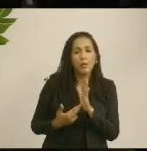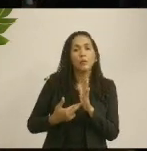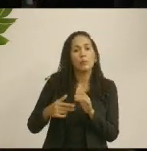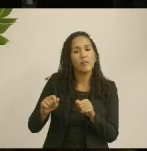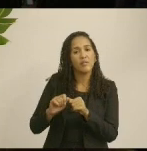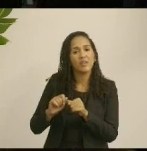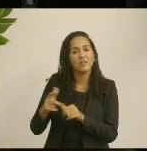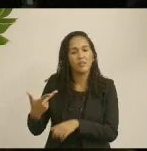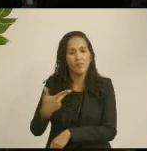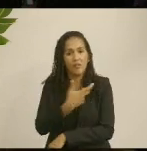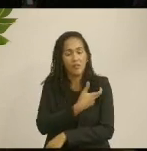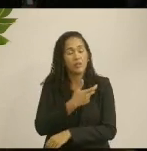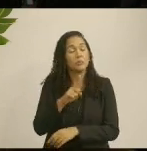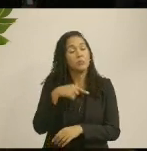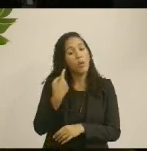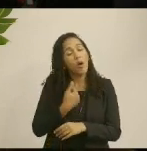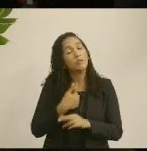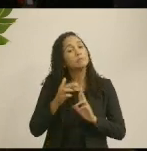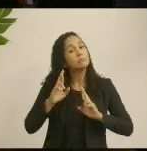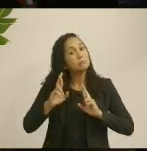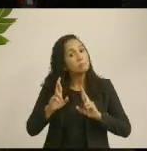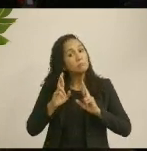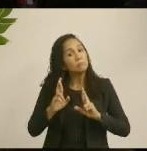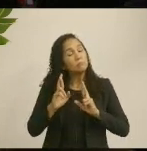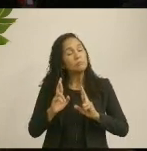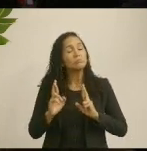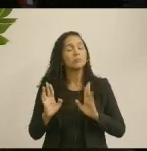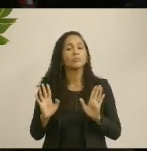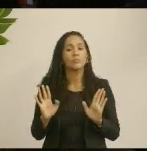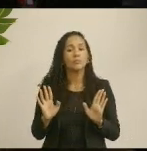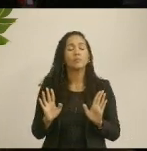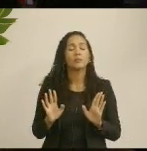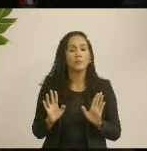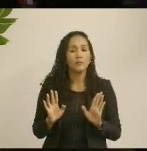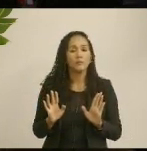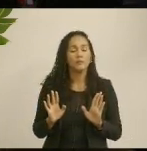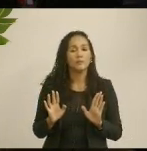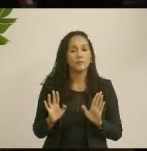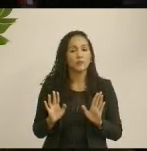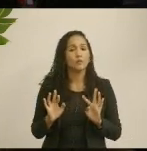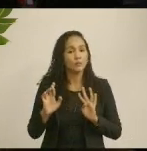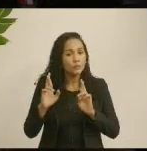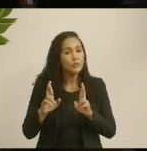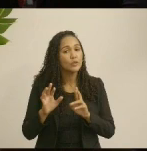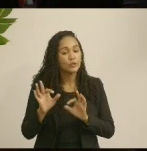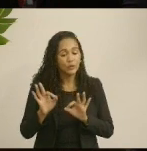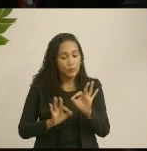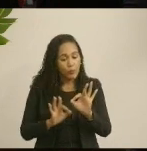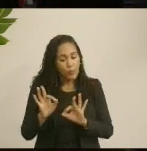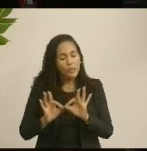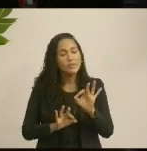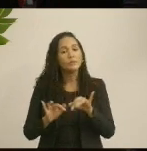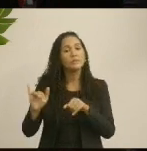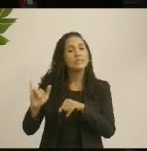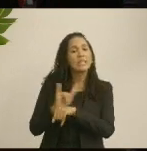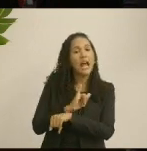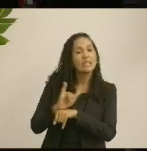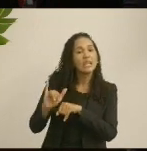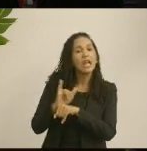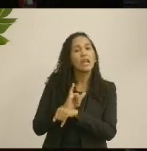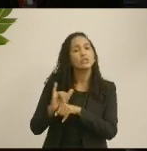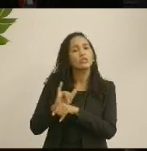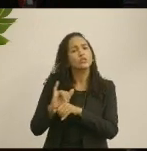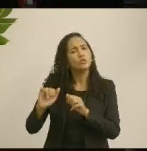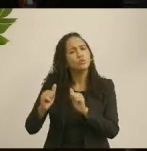go into the Gavi strategic plan together with other vaccines. There are many vaccines that are needed. This